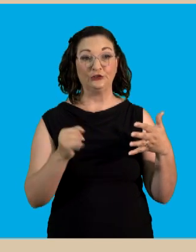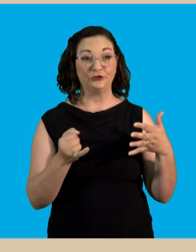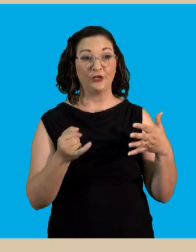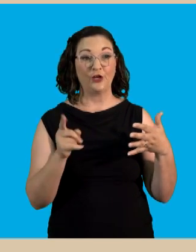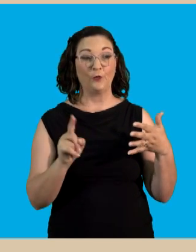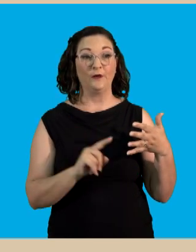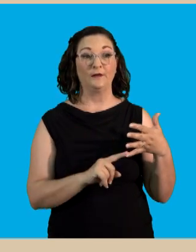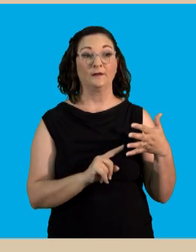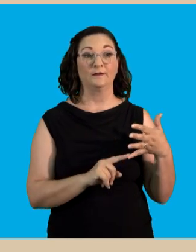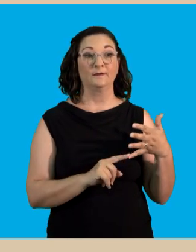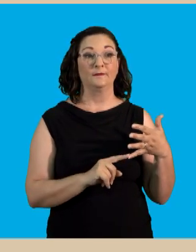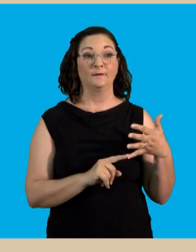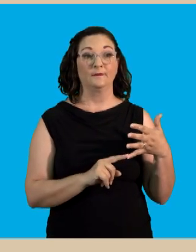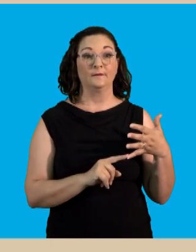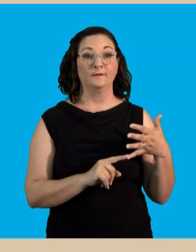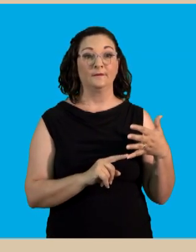J therefore,